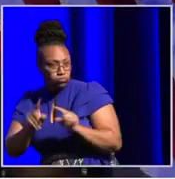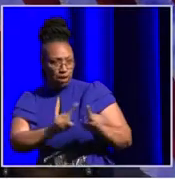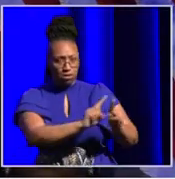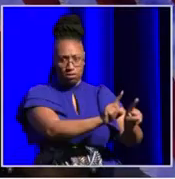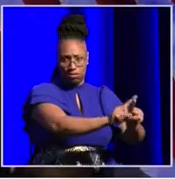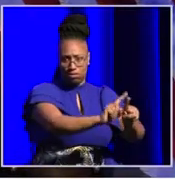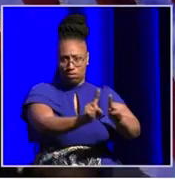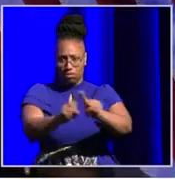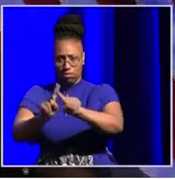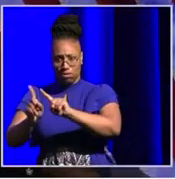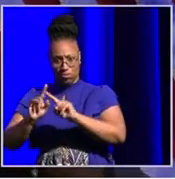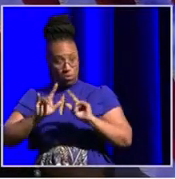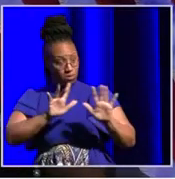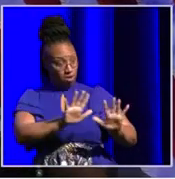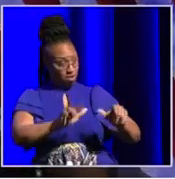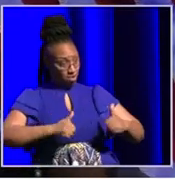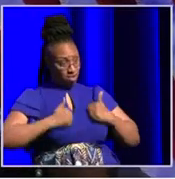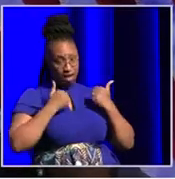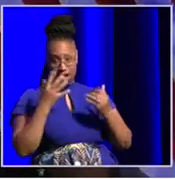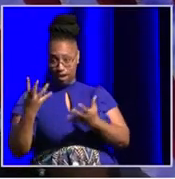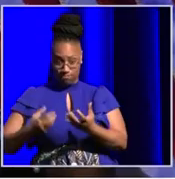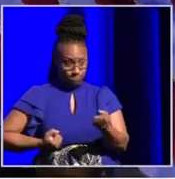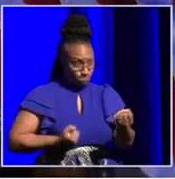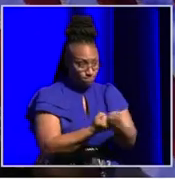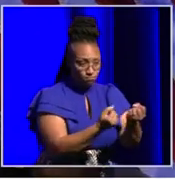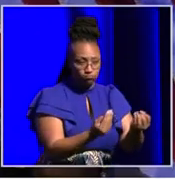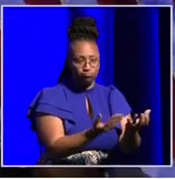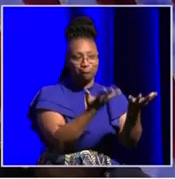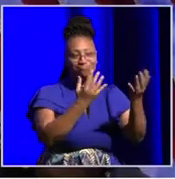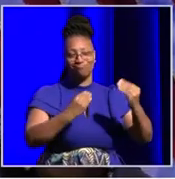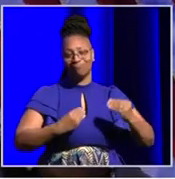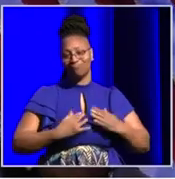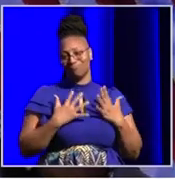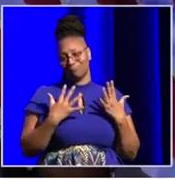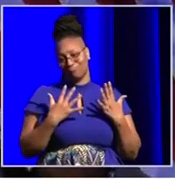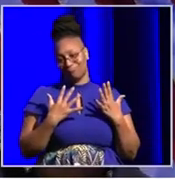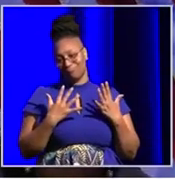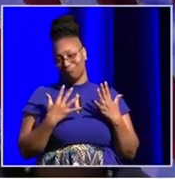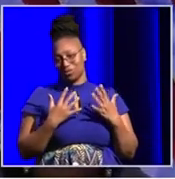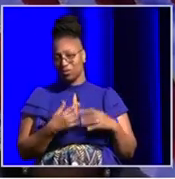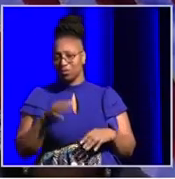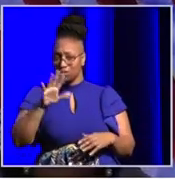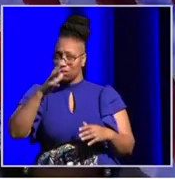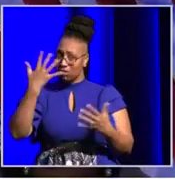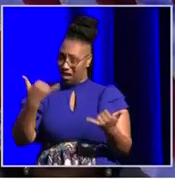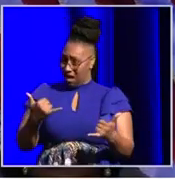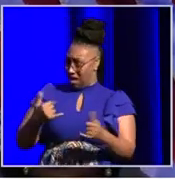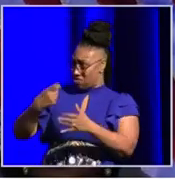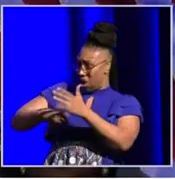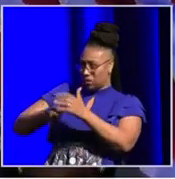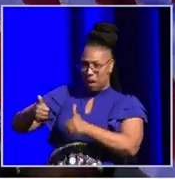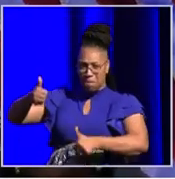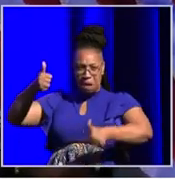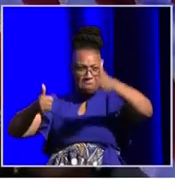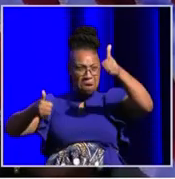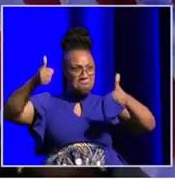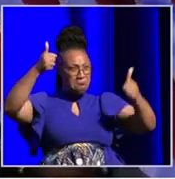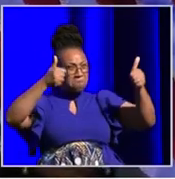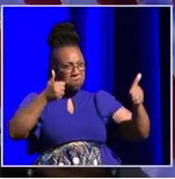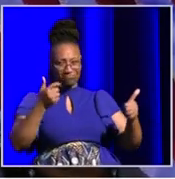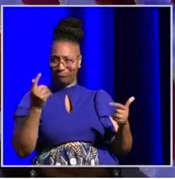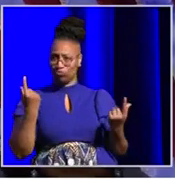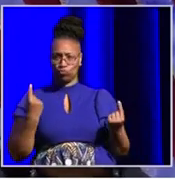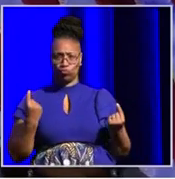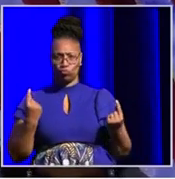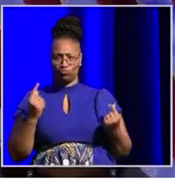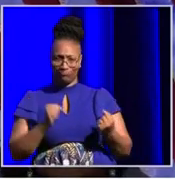residents when it feels like the cost of everything is going up and hope is in short supply. And second, as early as this summer, the district will lead the nation in